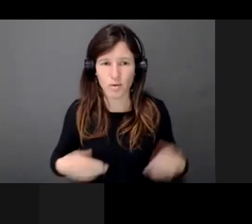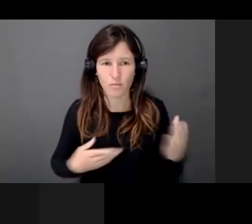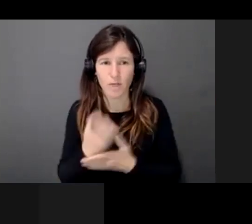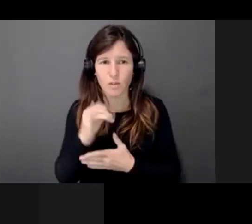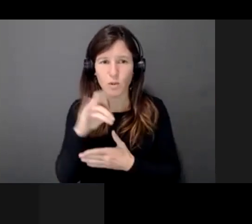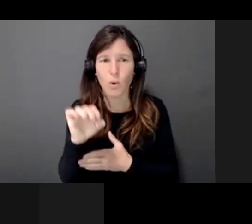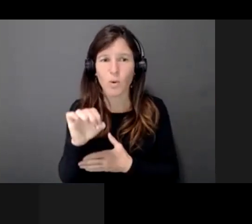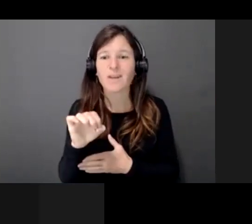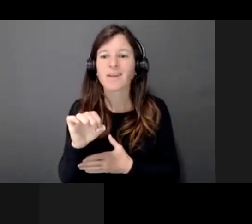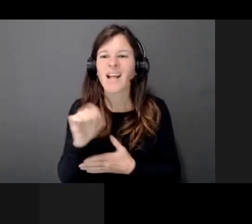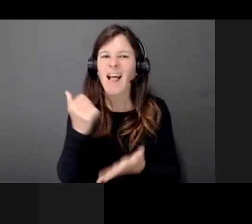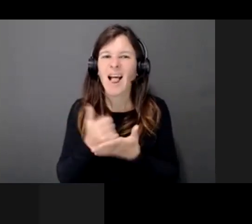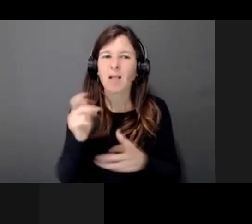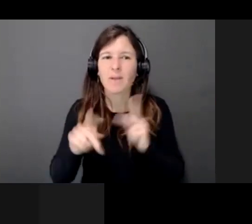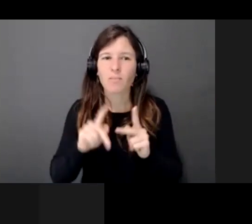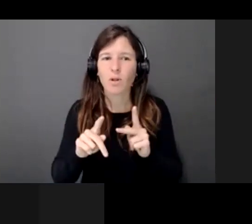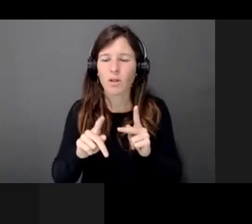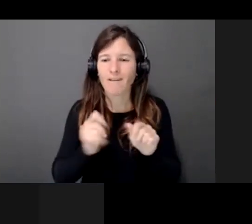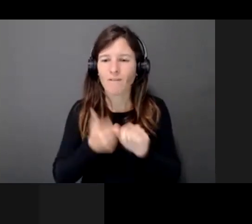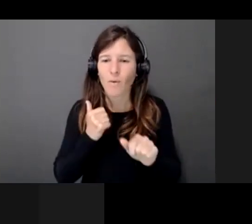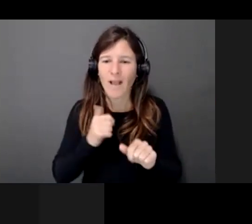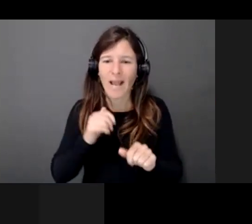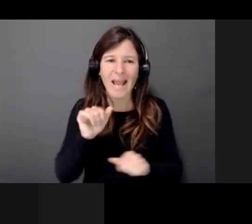age discrimination as well as elder abuse?